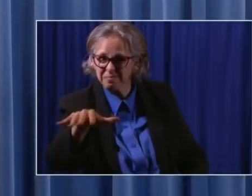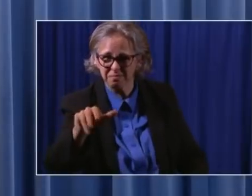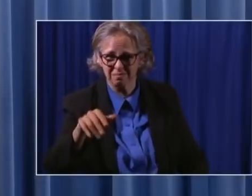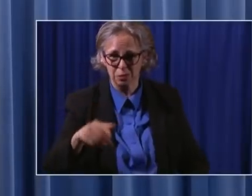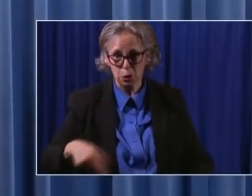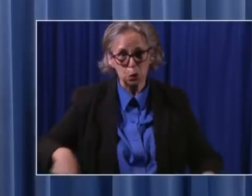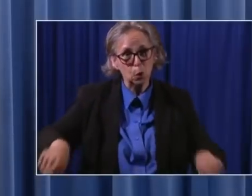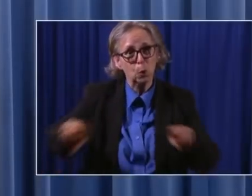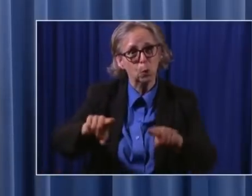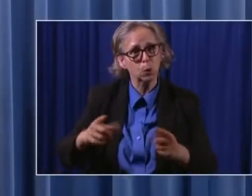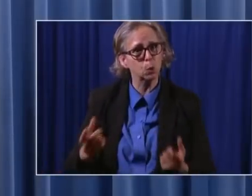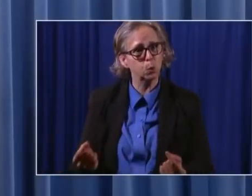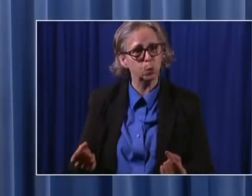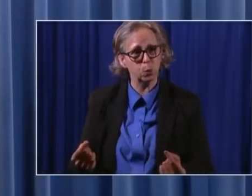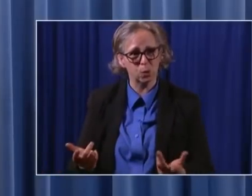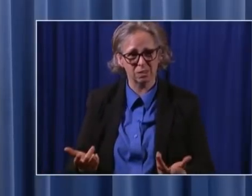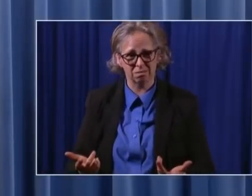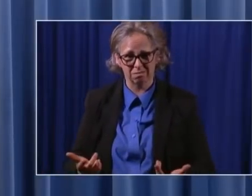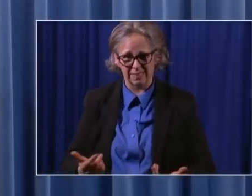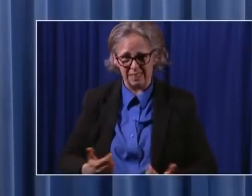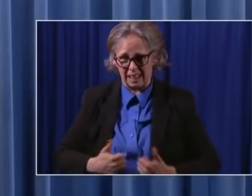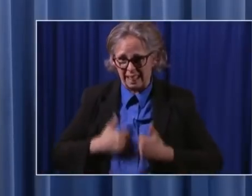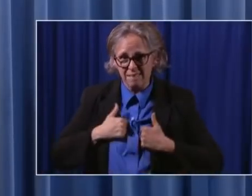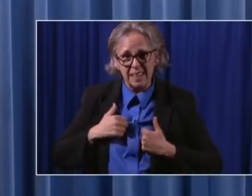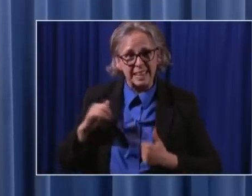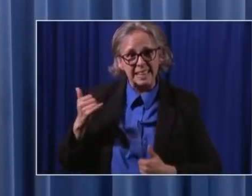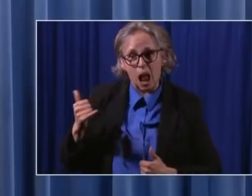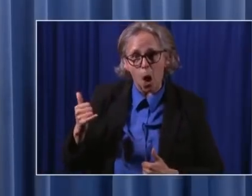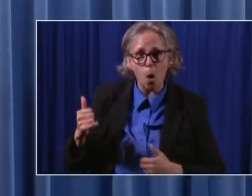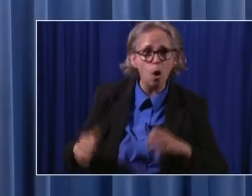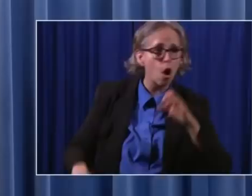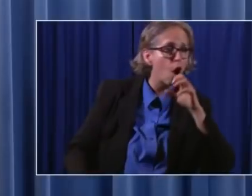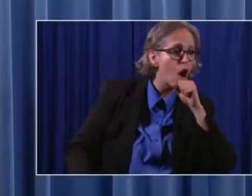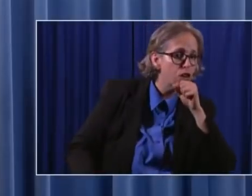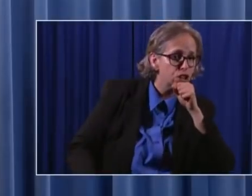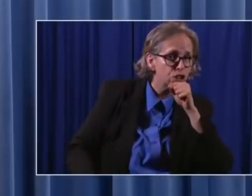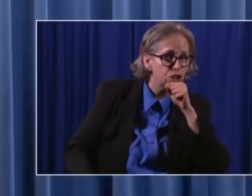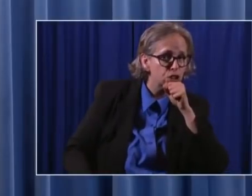are in yellow counties or orange counties,